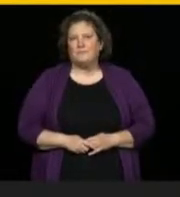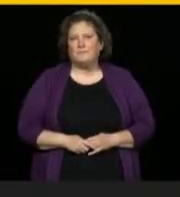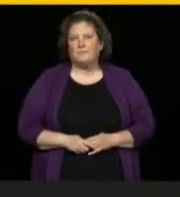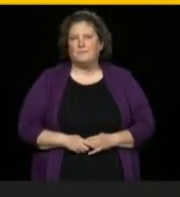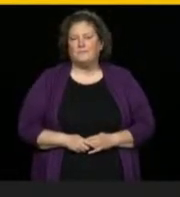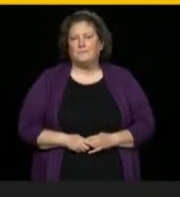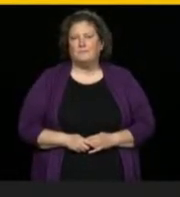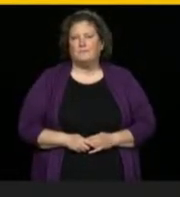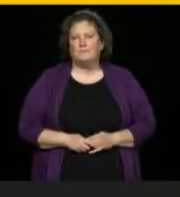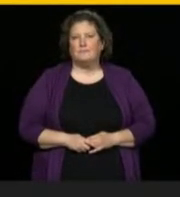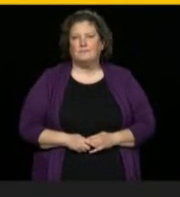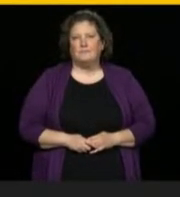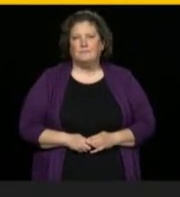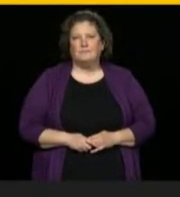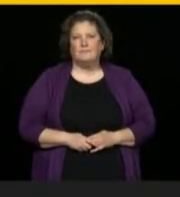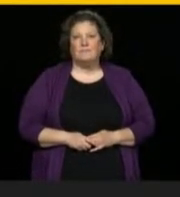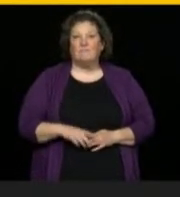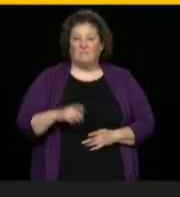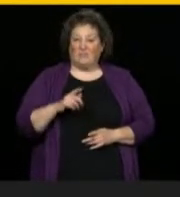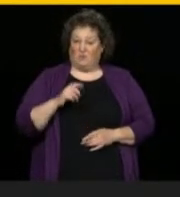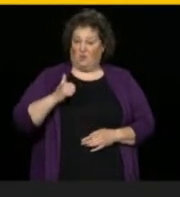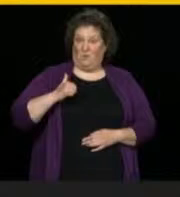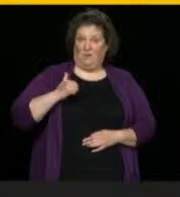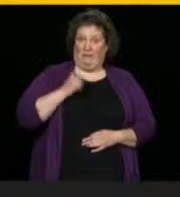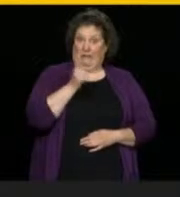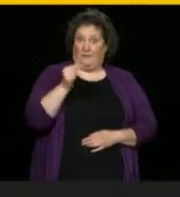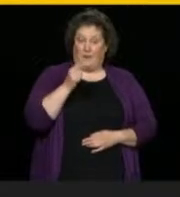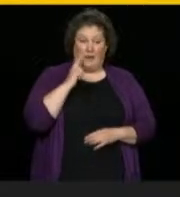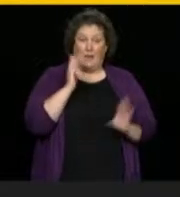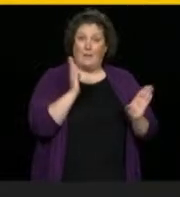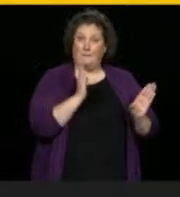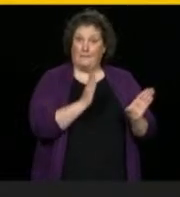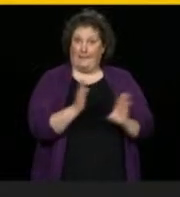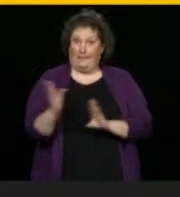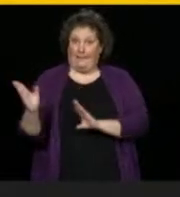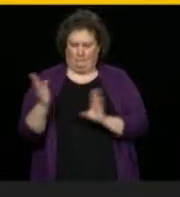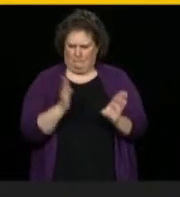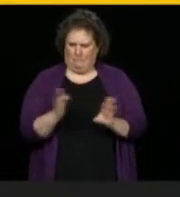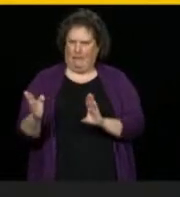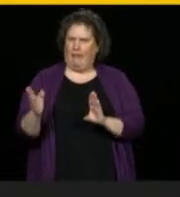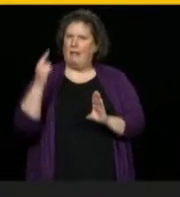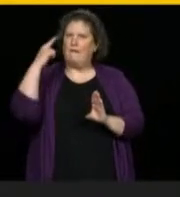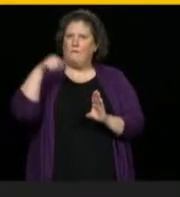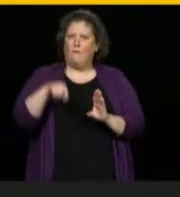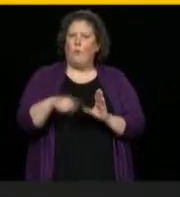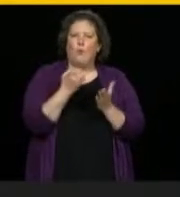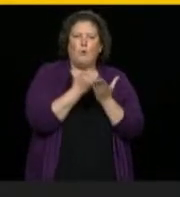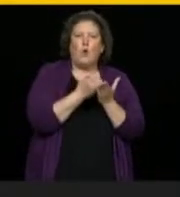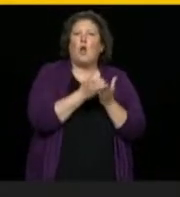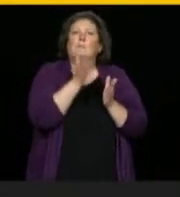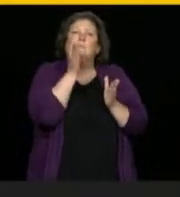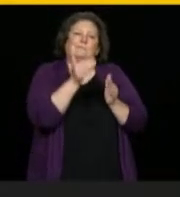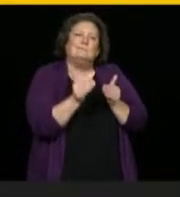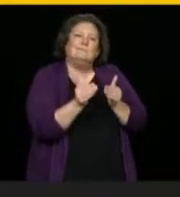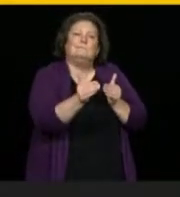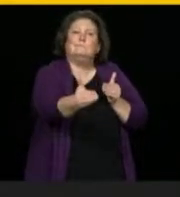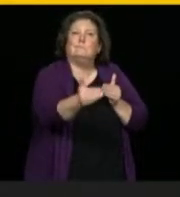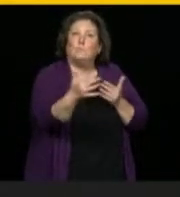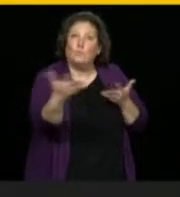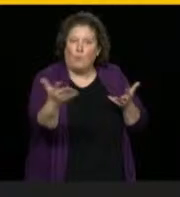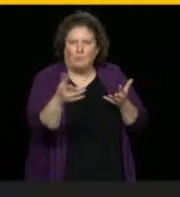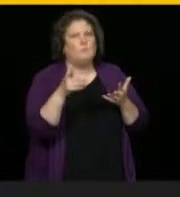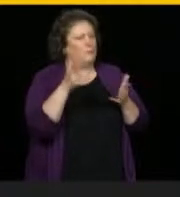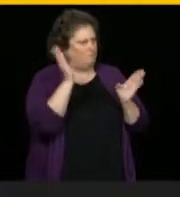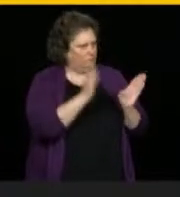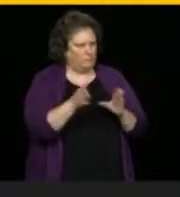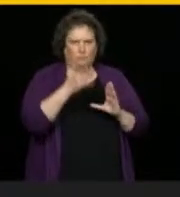plans to counter the economic impacts of this pandemic. We increased financial support to vulnerable groups like seniors